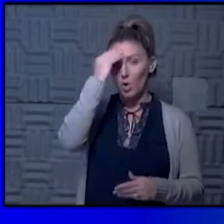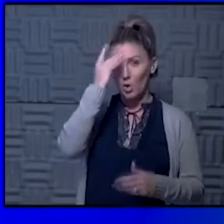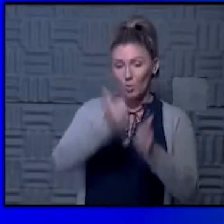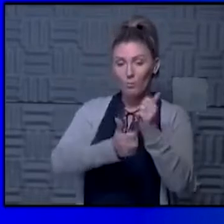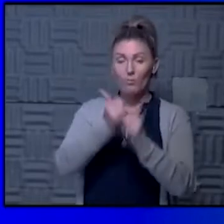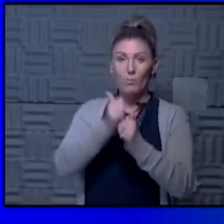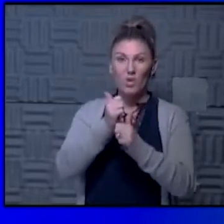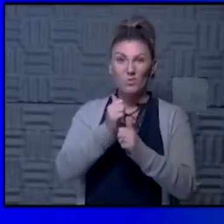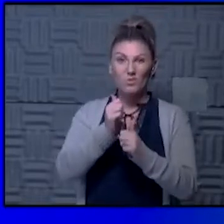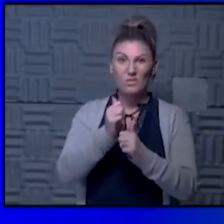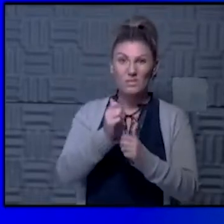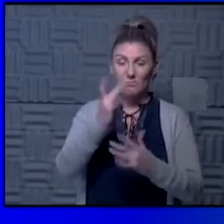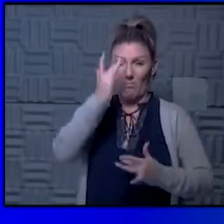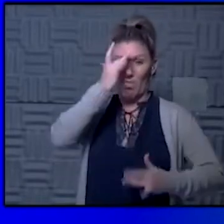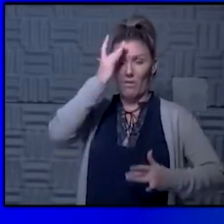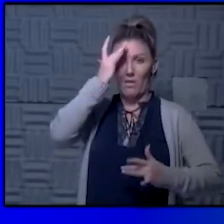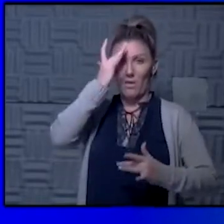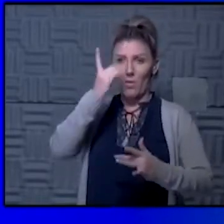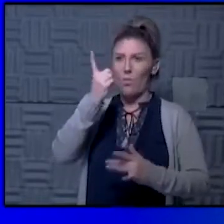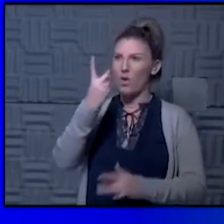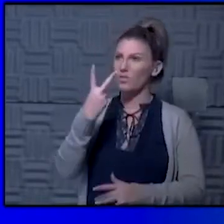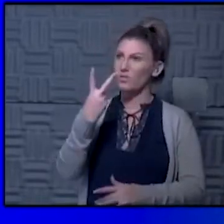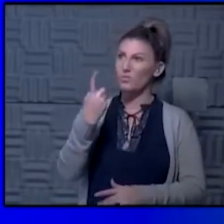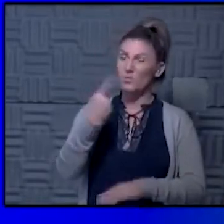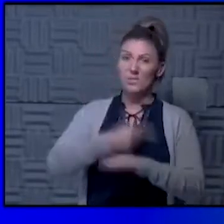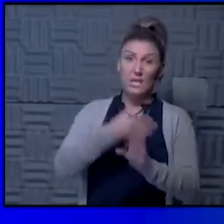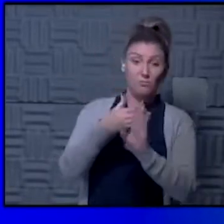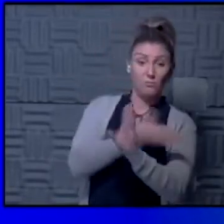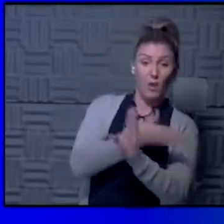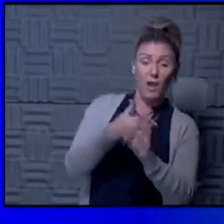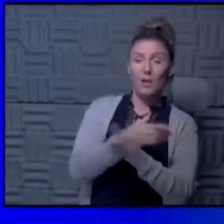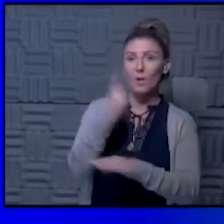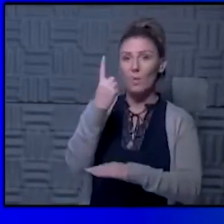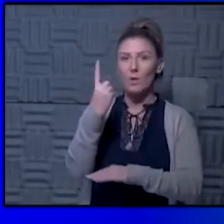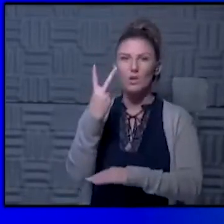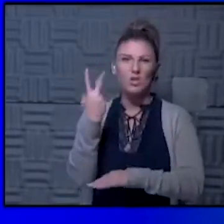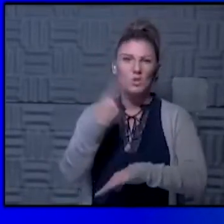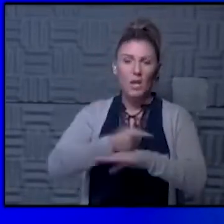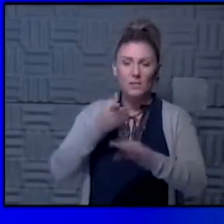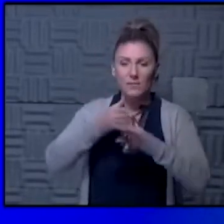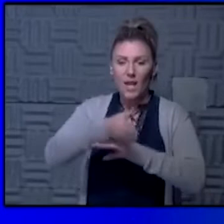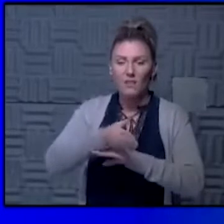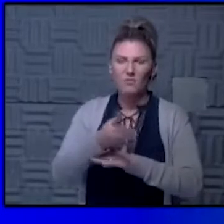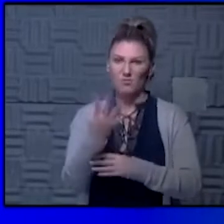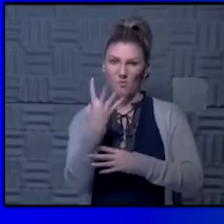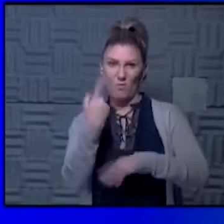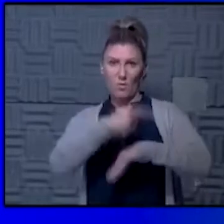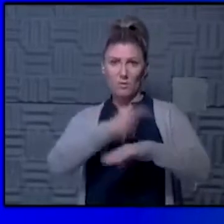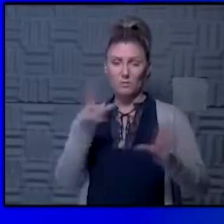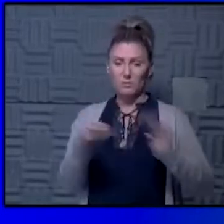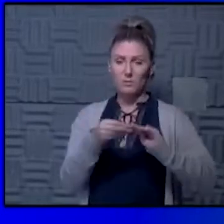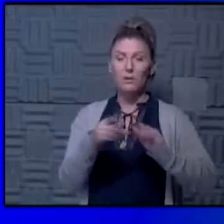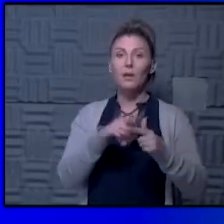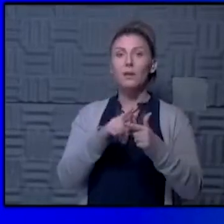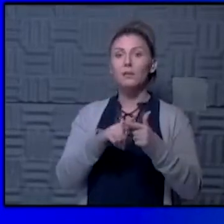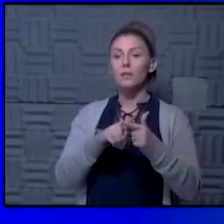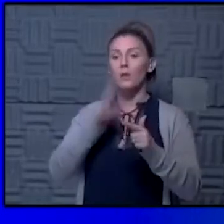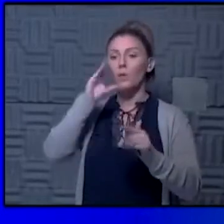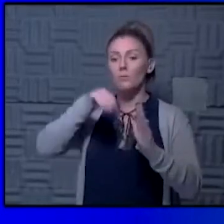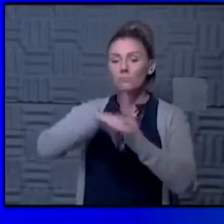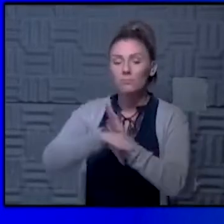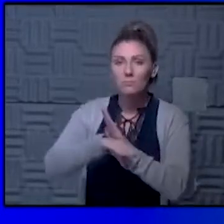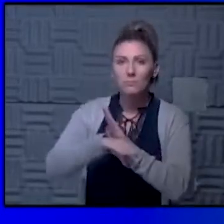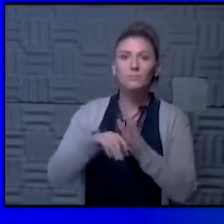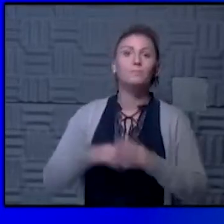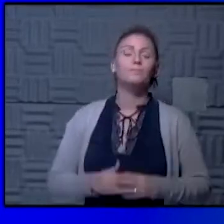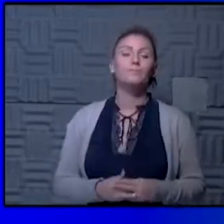most infectious 1 to 2 days prior to symptoms to about 1 to 2 days after, and then your infectiousness does decrease from there. So even if